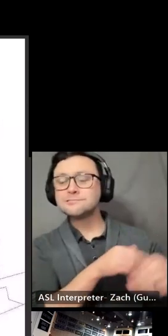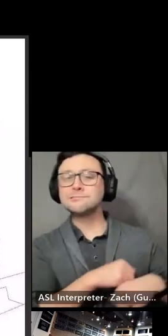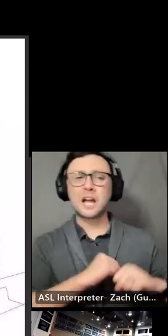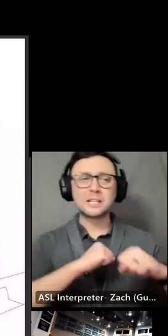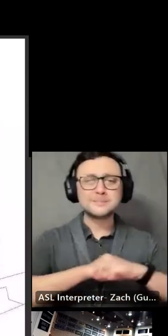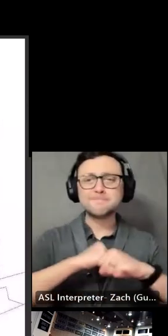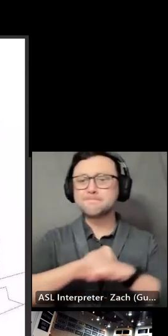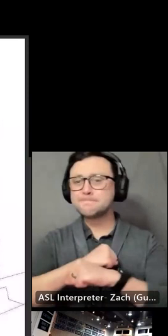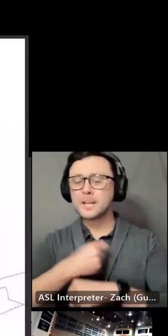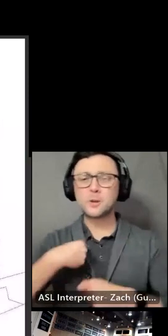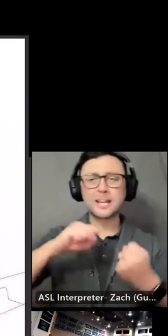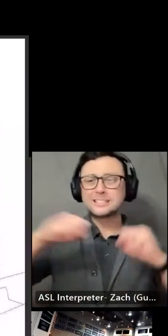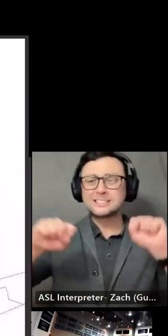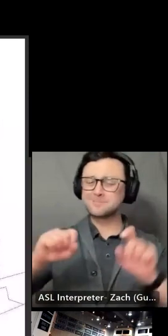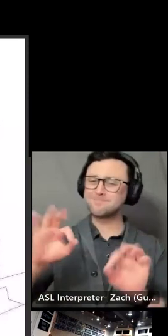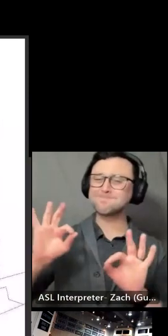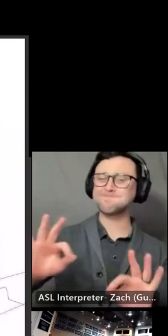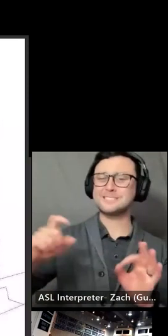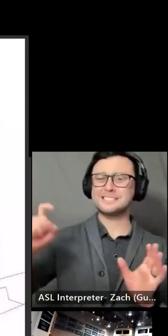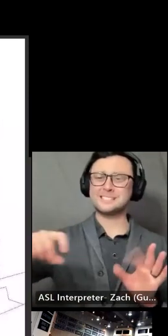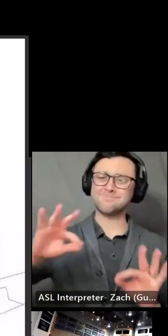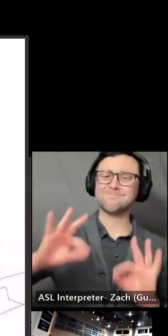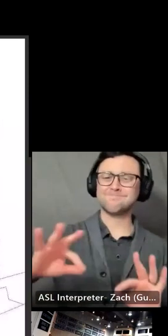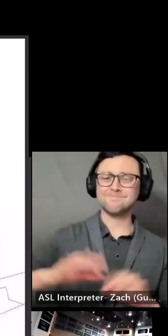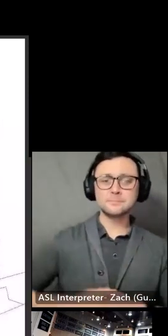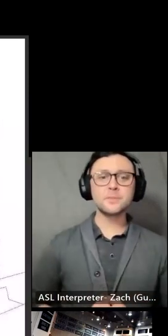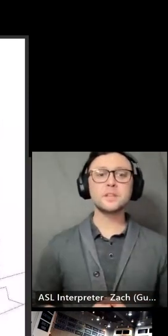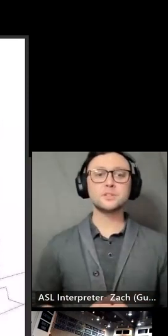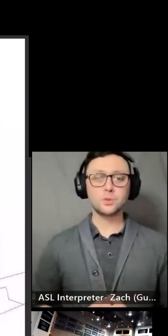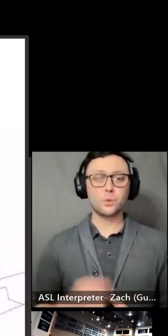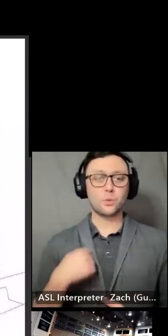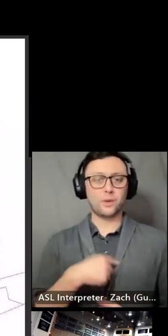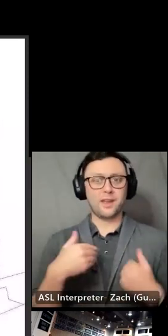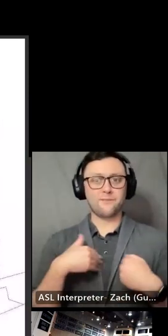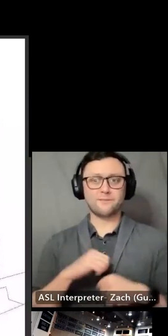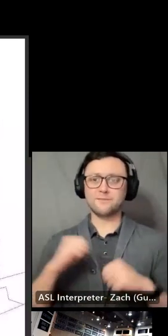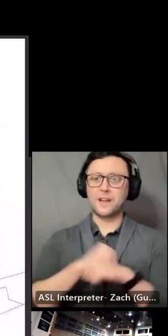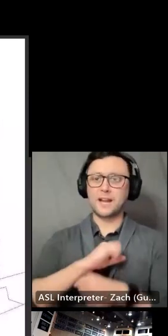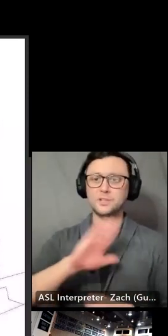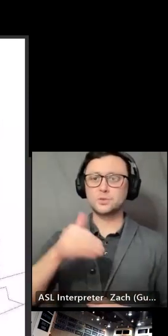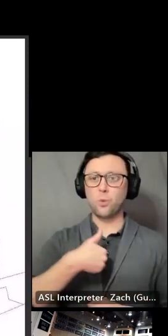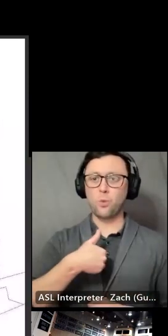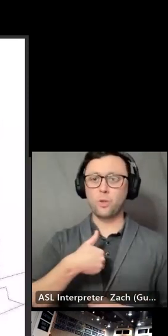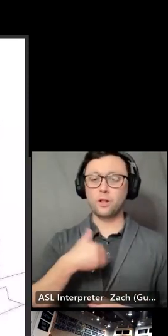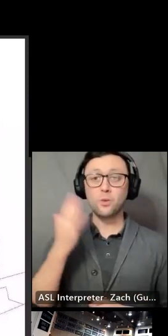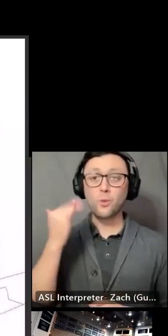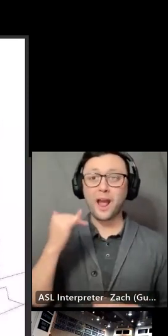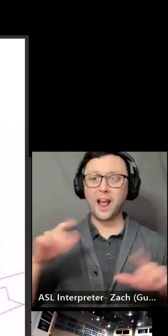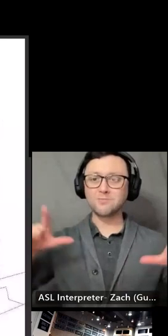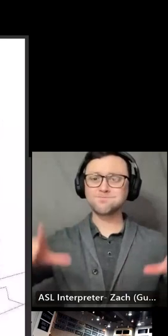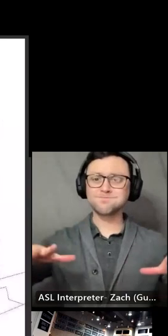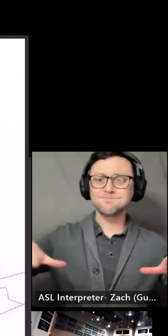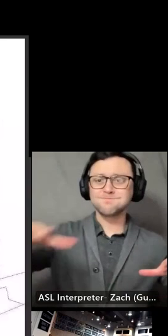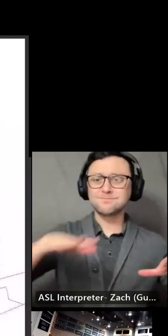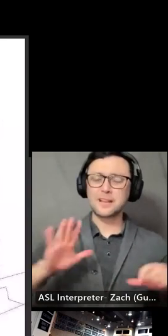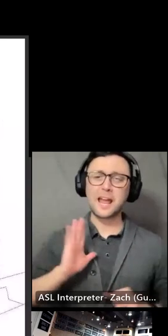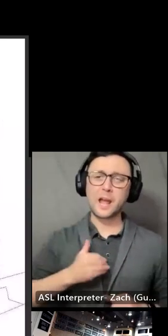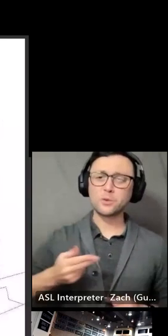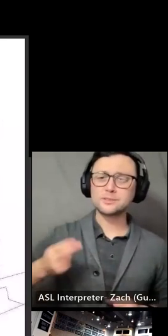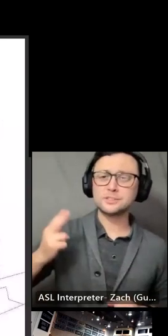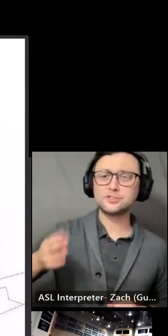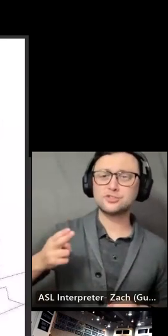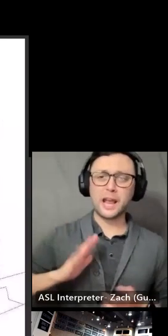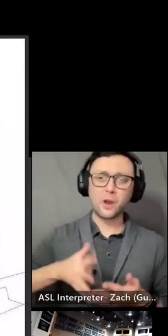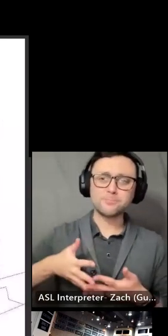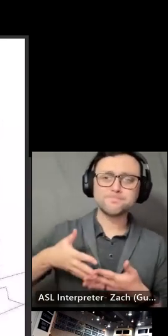to redevelop Mildred Haley, that was also a fight. And so this is our history. This is really what anchors